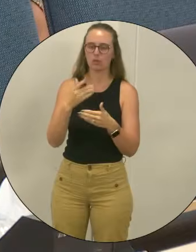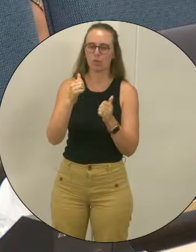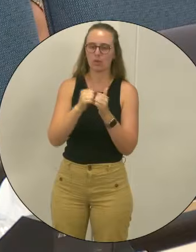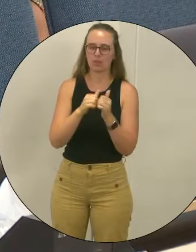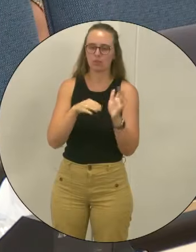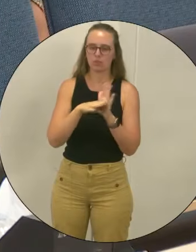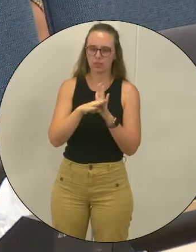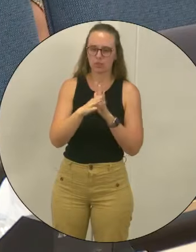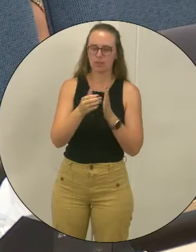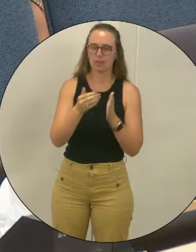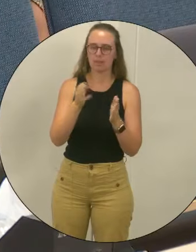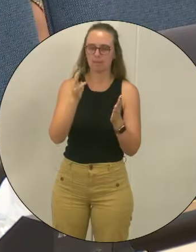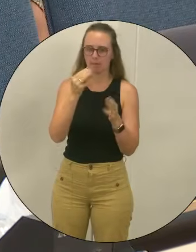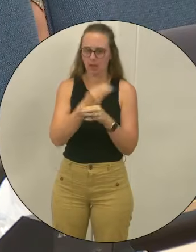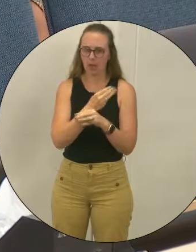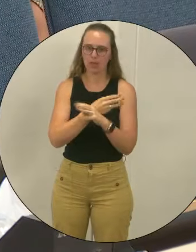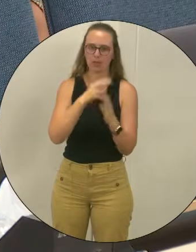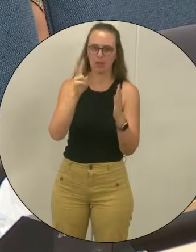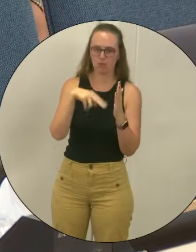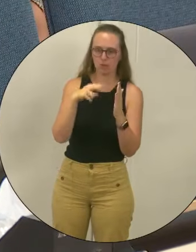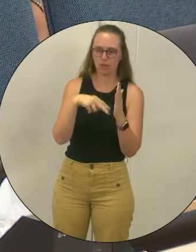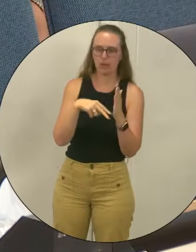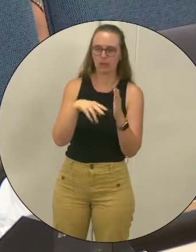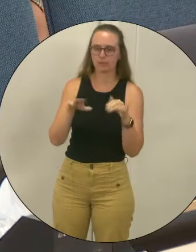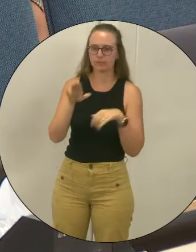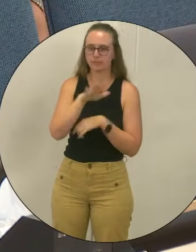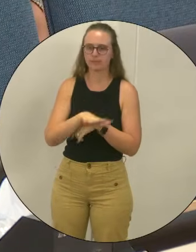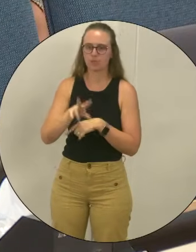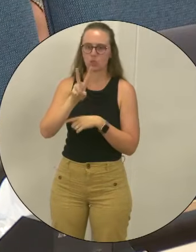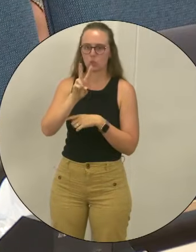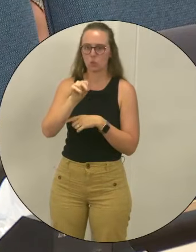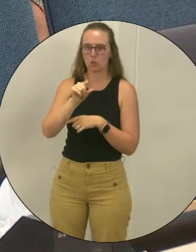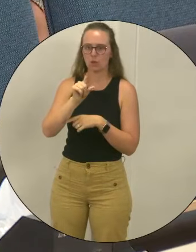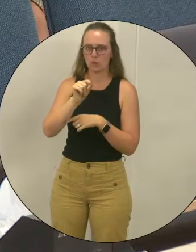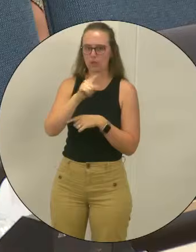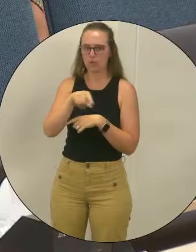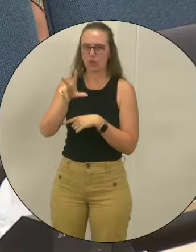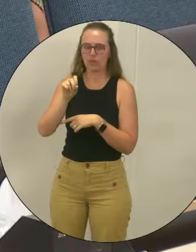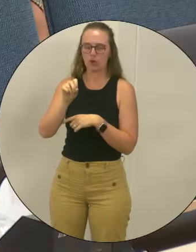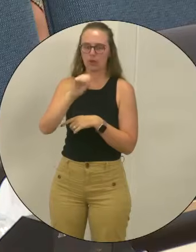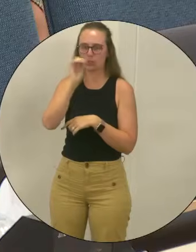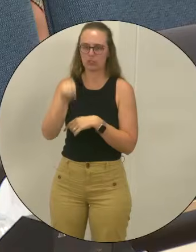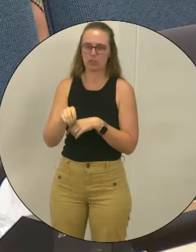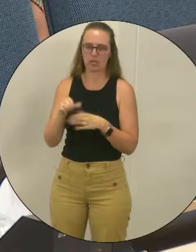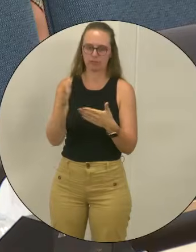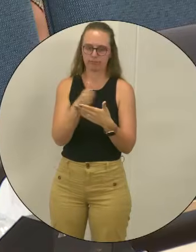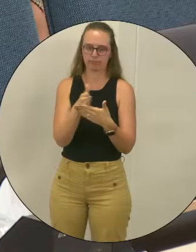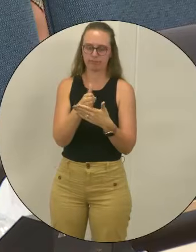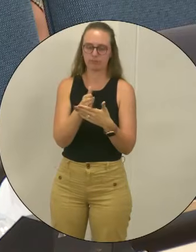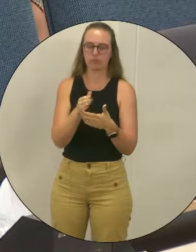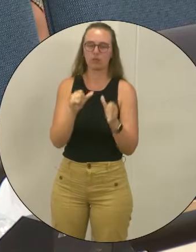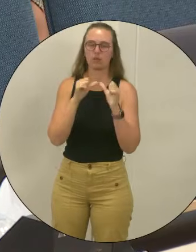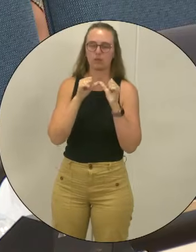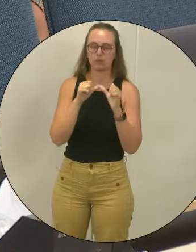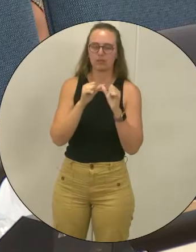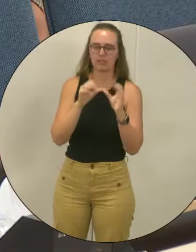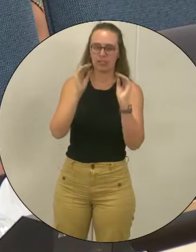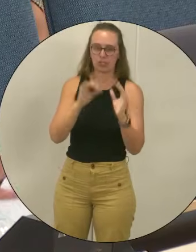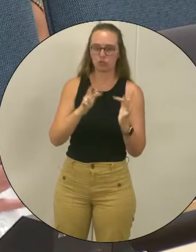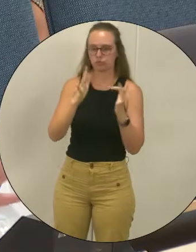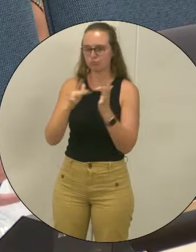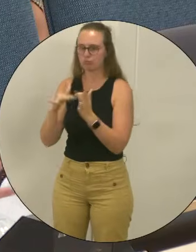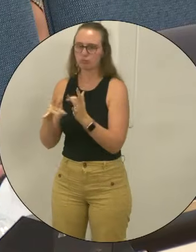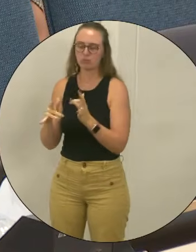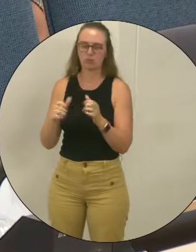in math and reading in the 20 to 30% range. Ongoing teacher vacancies and reliance